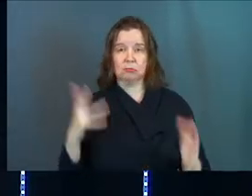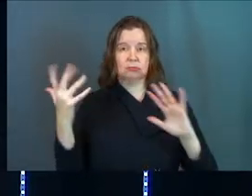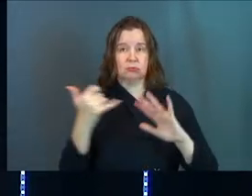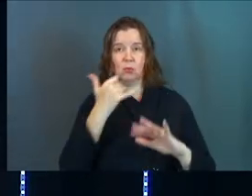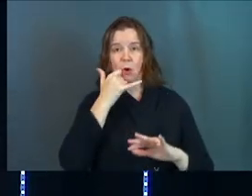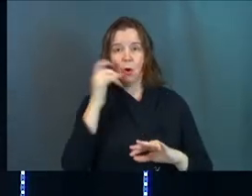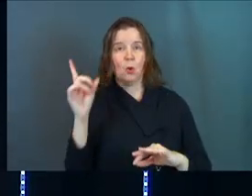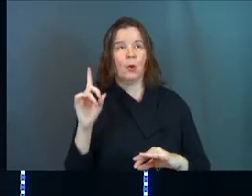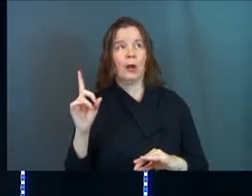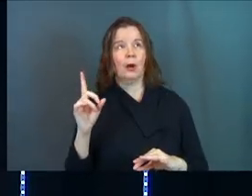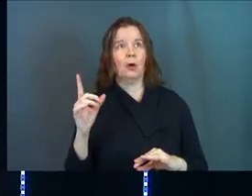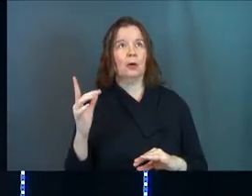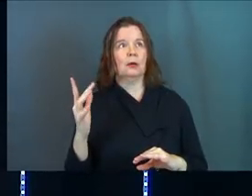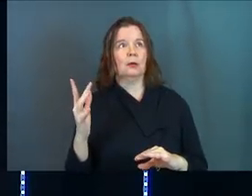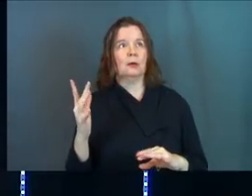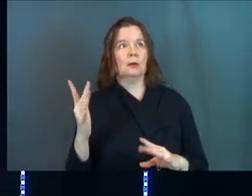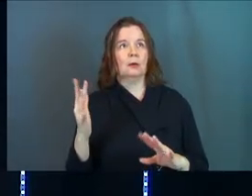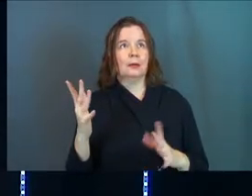wrong. This is